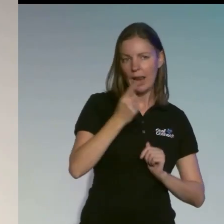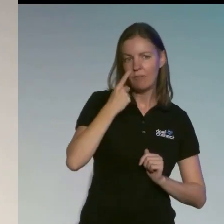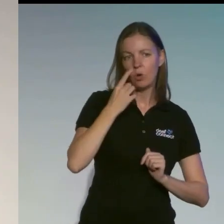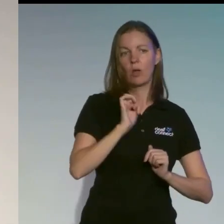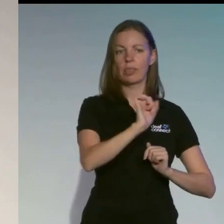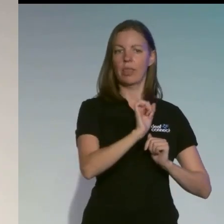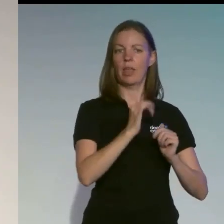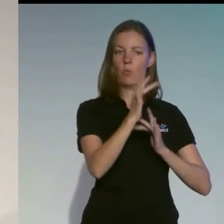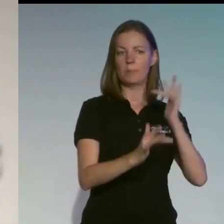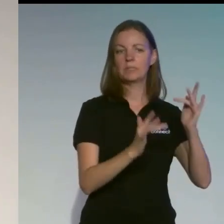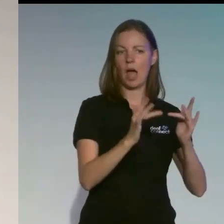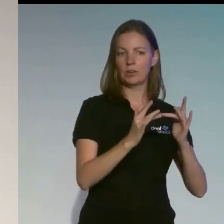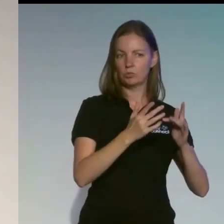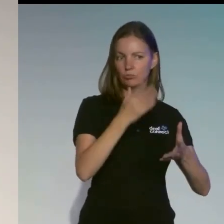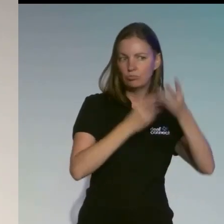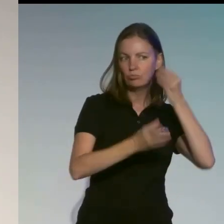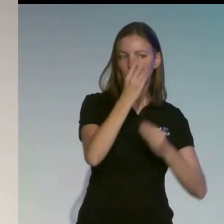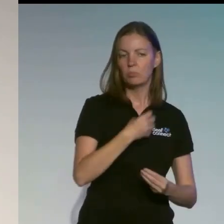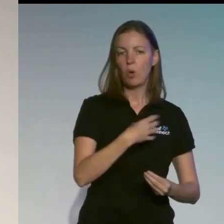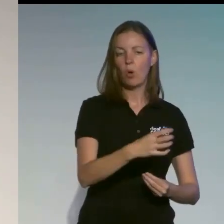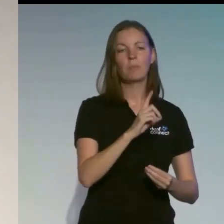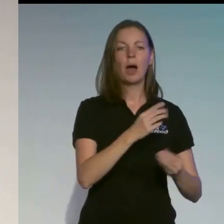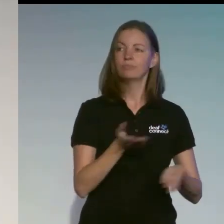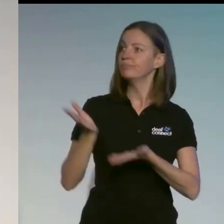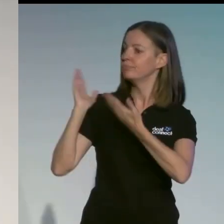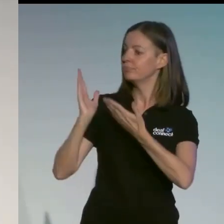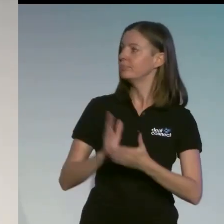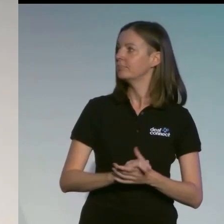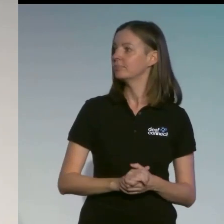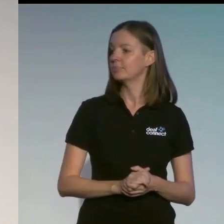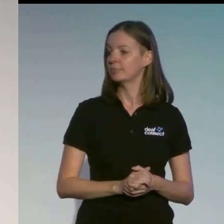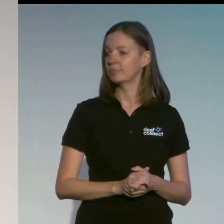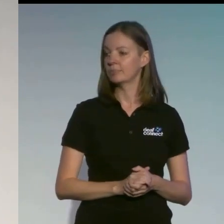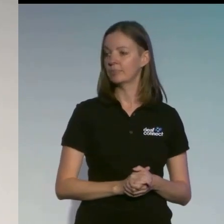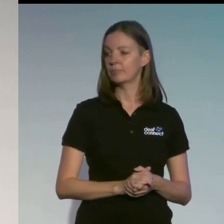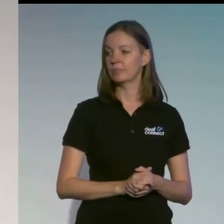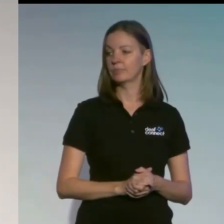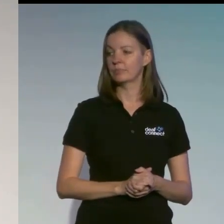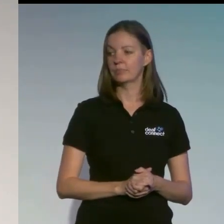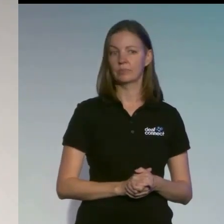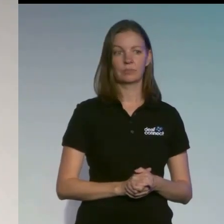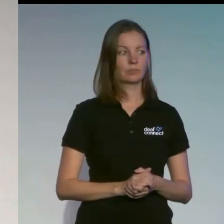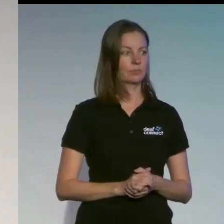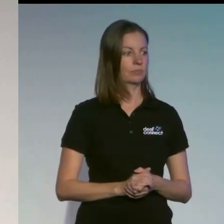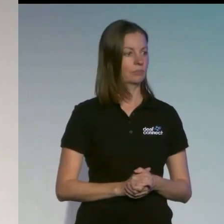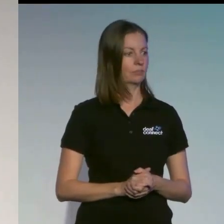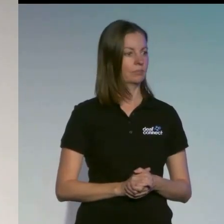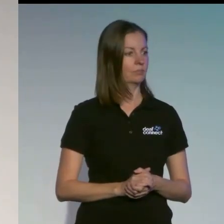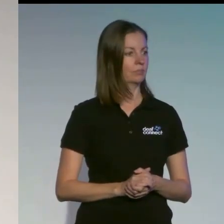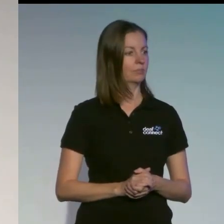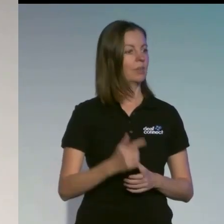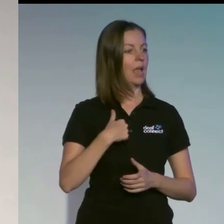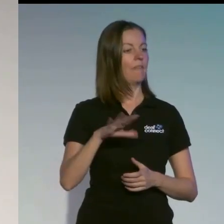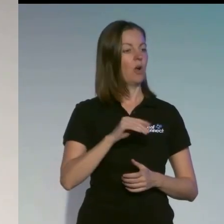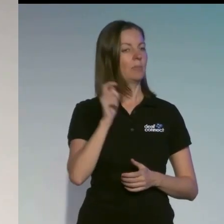and learn more of what they're doing. But perhaps we can hear from her now. I'm Owino-Wamari, joining you from Nairobi, Kenya. I'm the